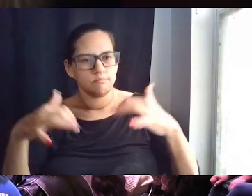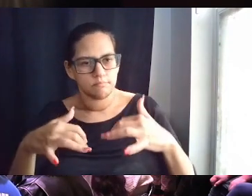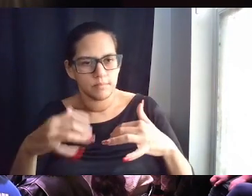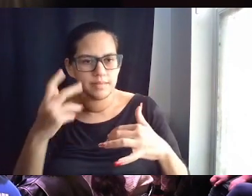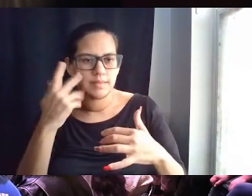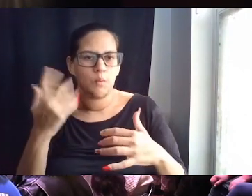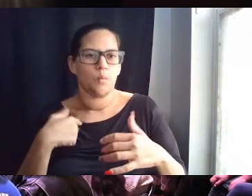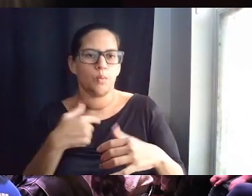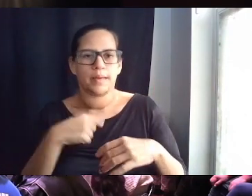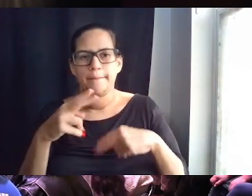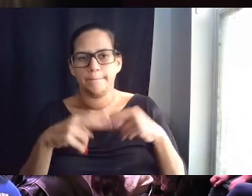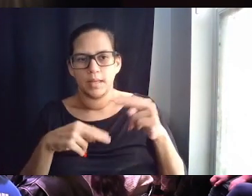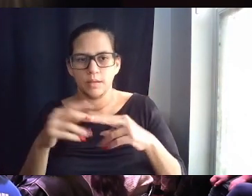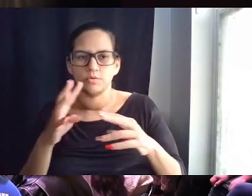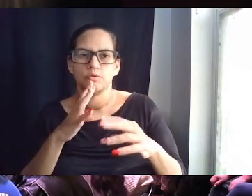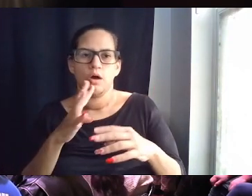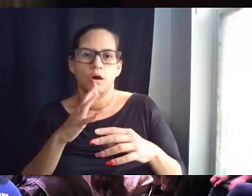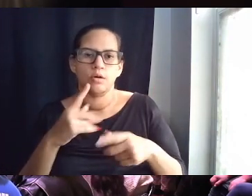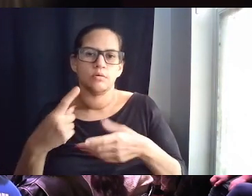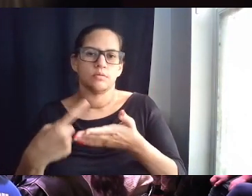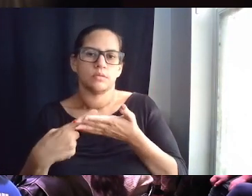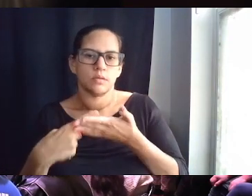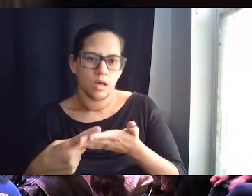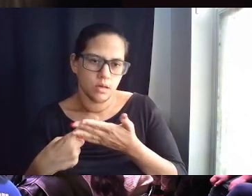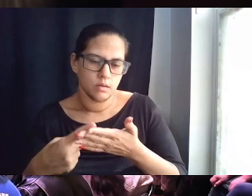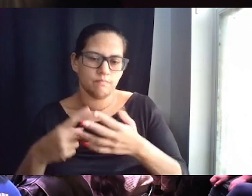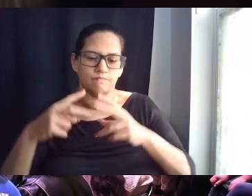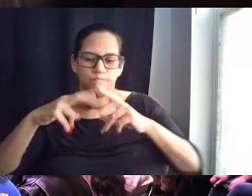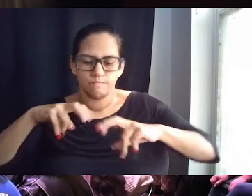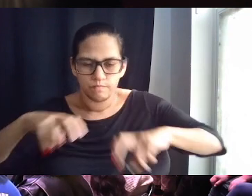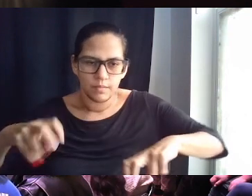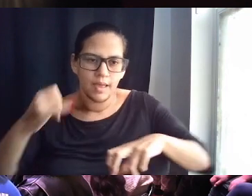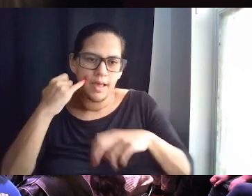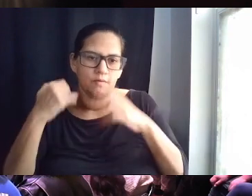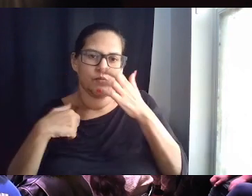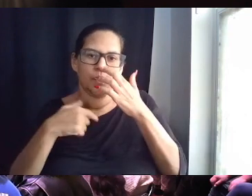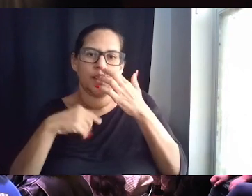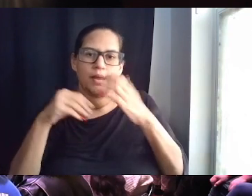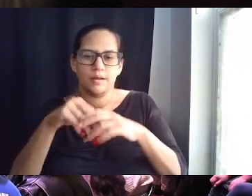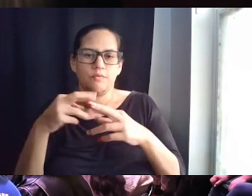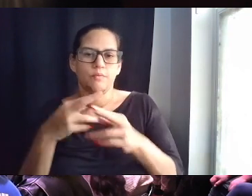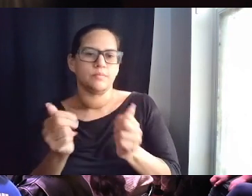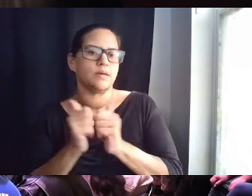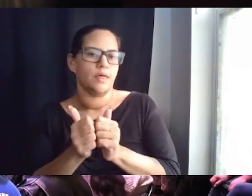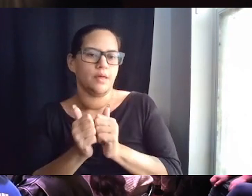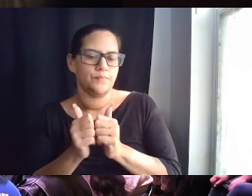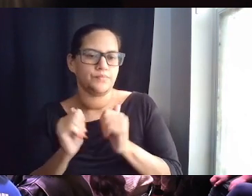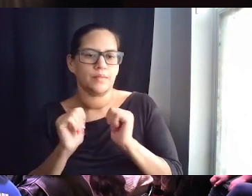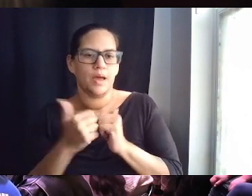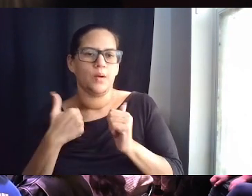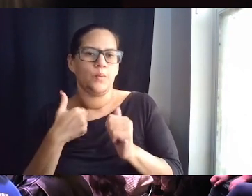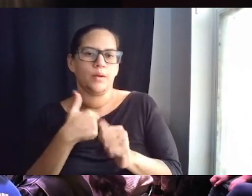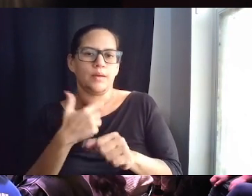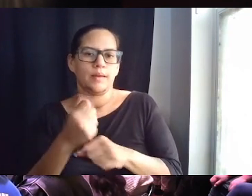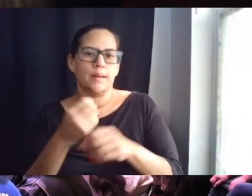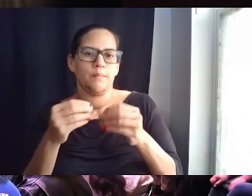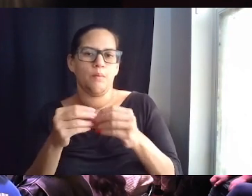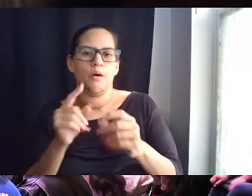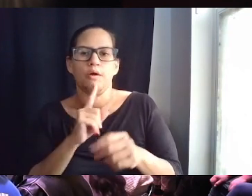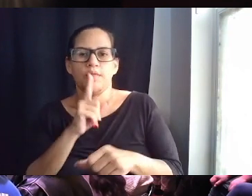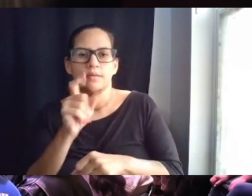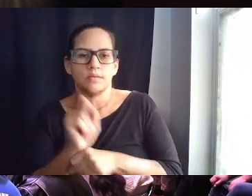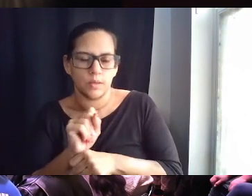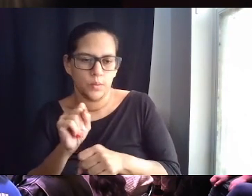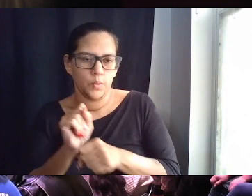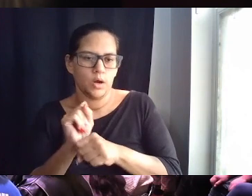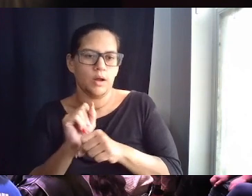talk, discuss, tear into if we are in a room together. How do we get more authentic work by diversity of voices